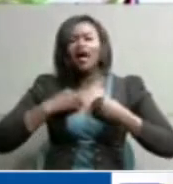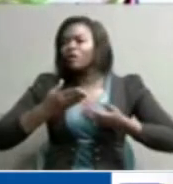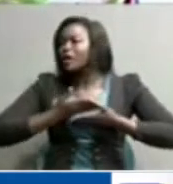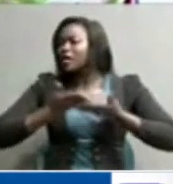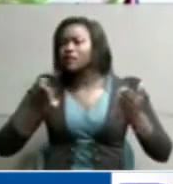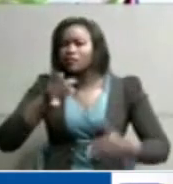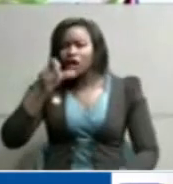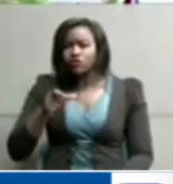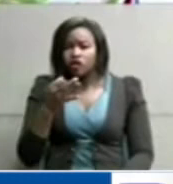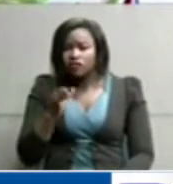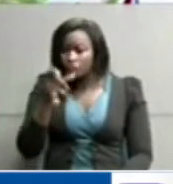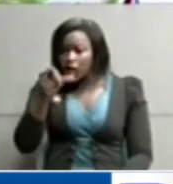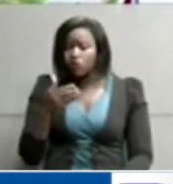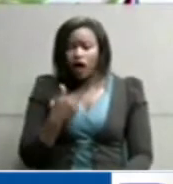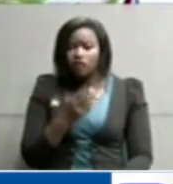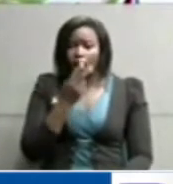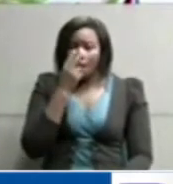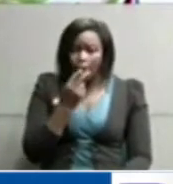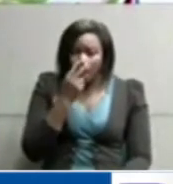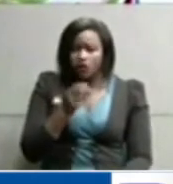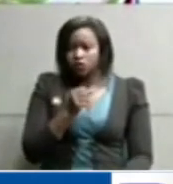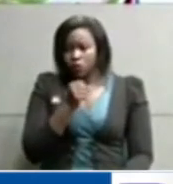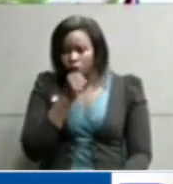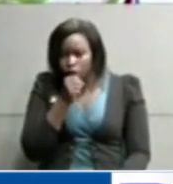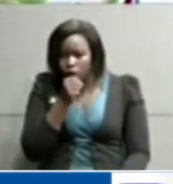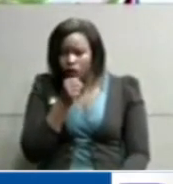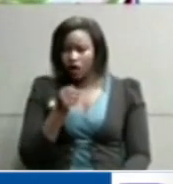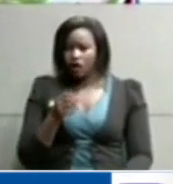a flu or coughing